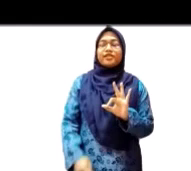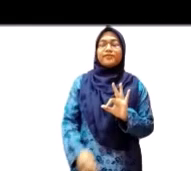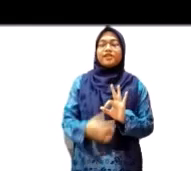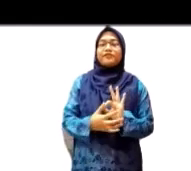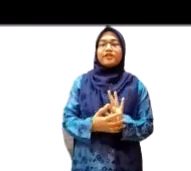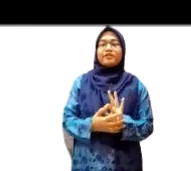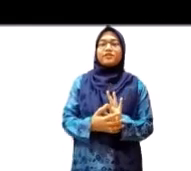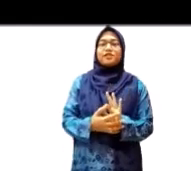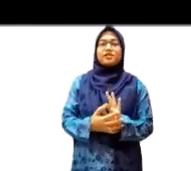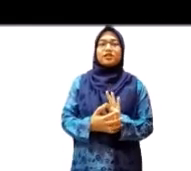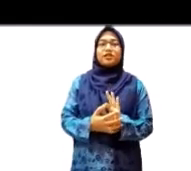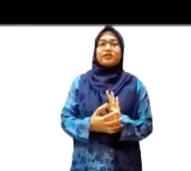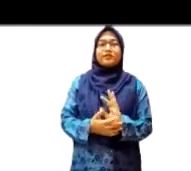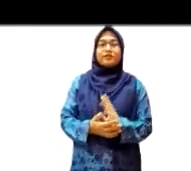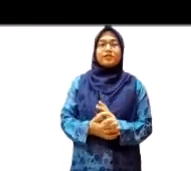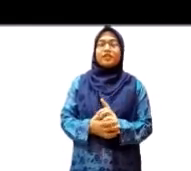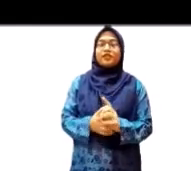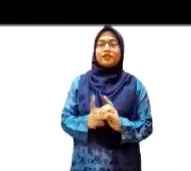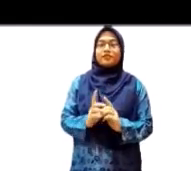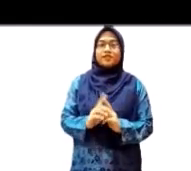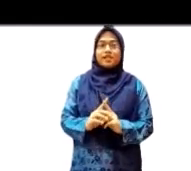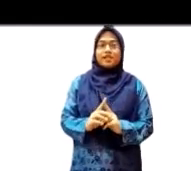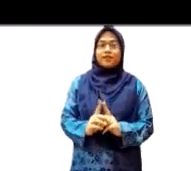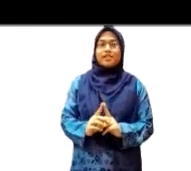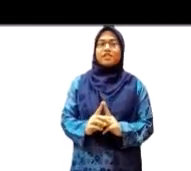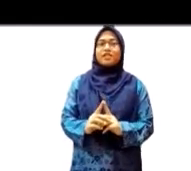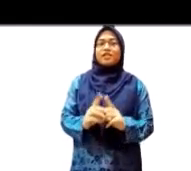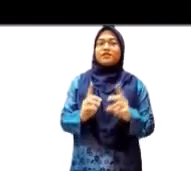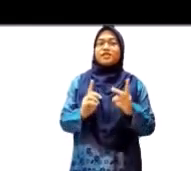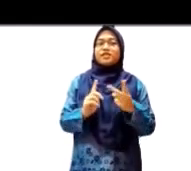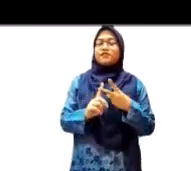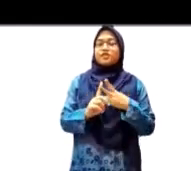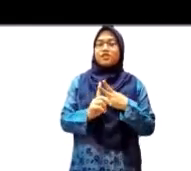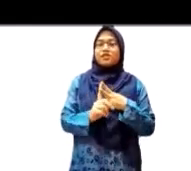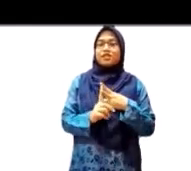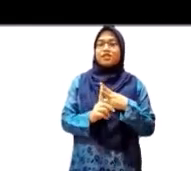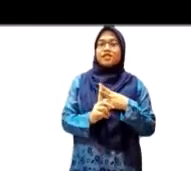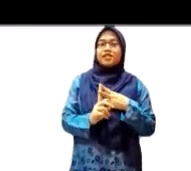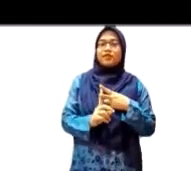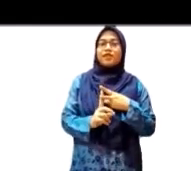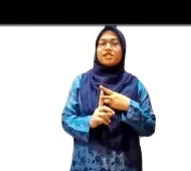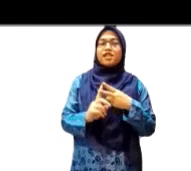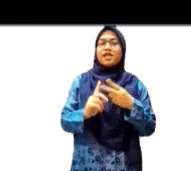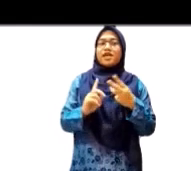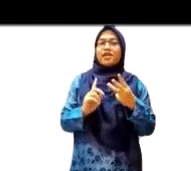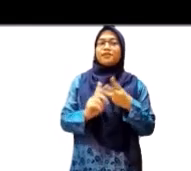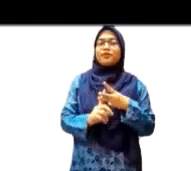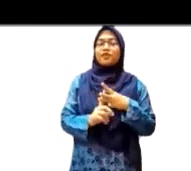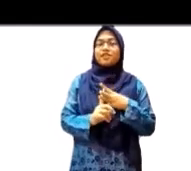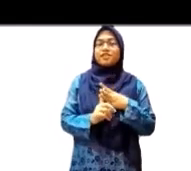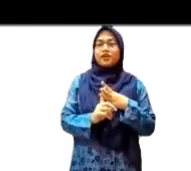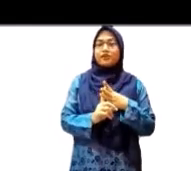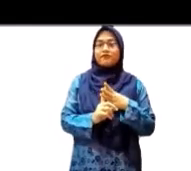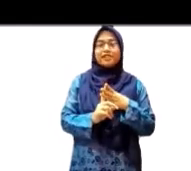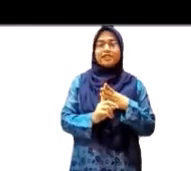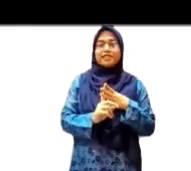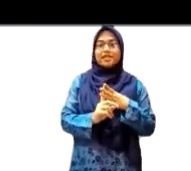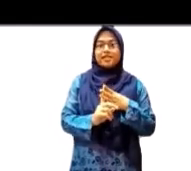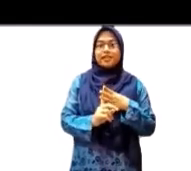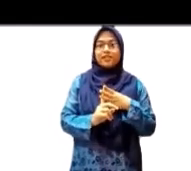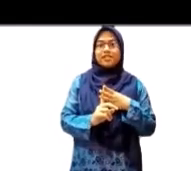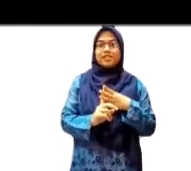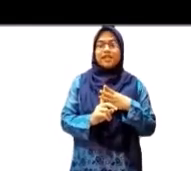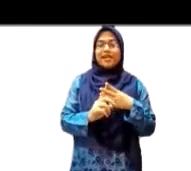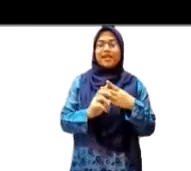three independent variables are familiarity of sign language, reasons for not learning sign language, and importance of learning